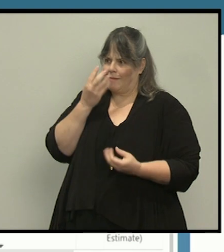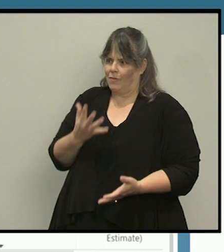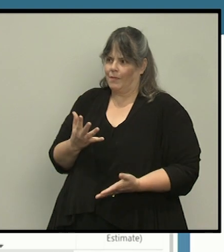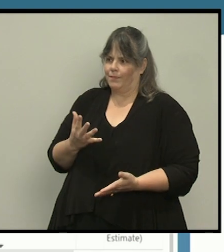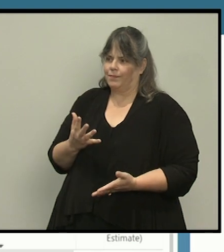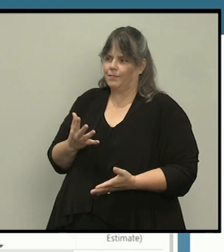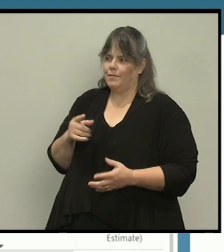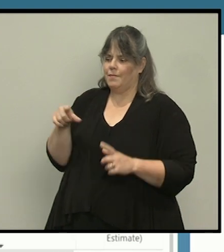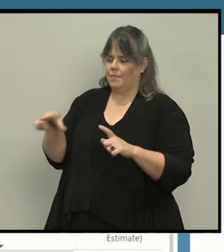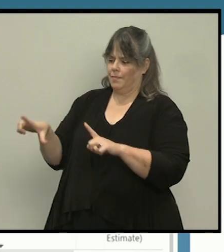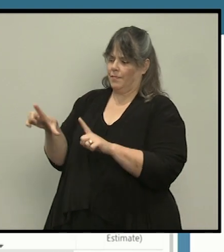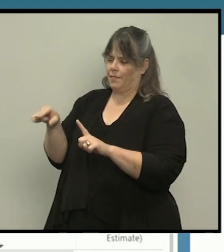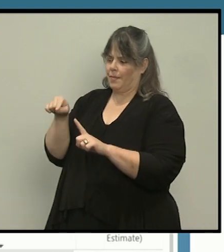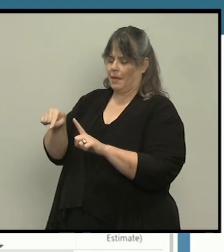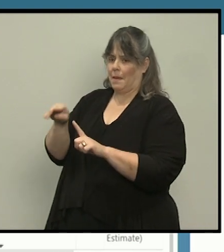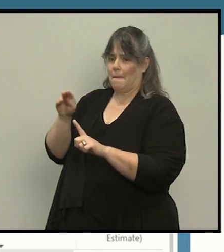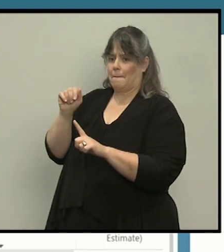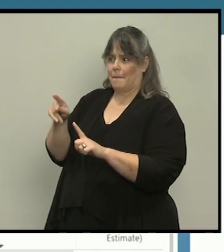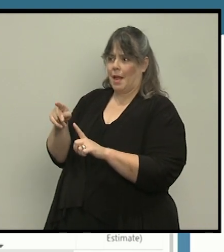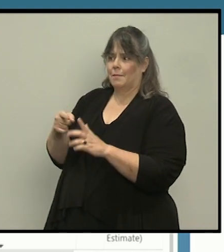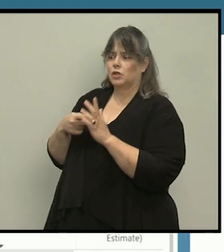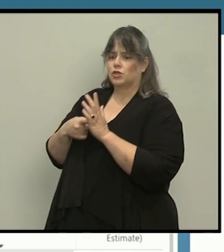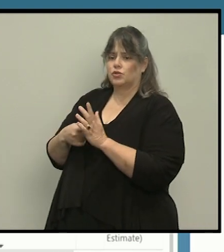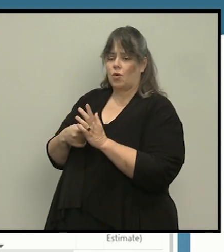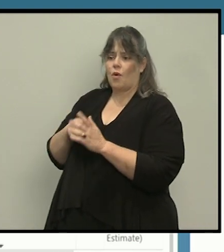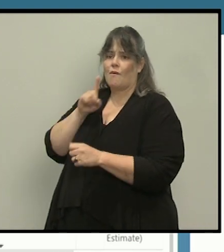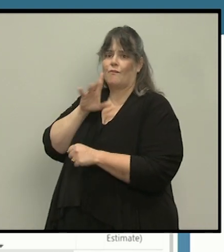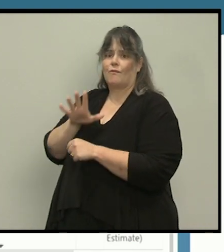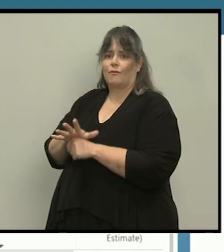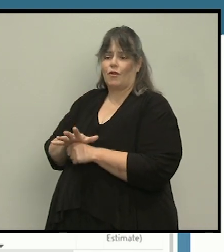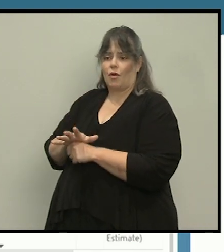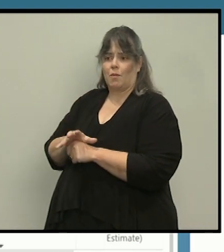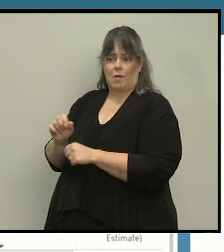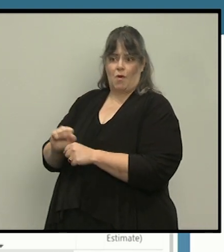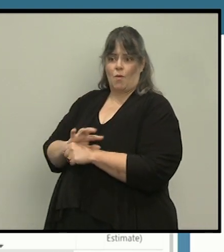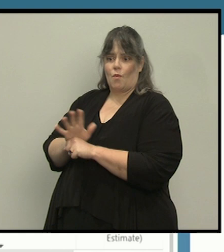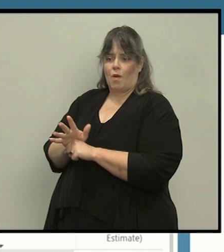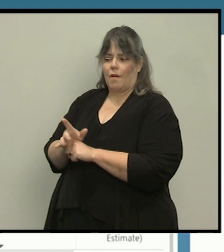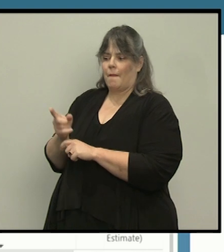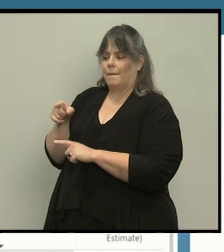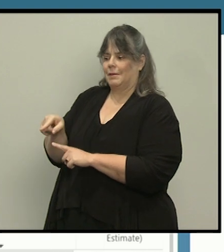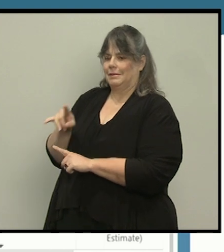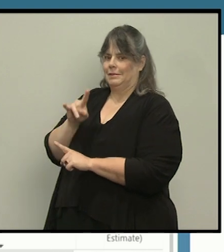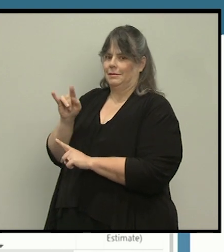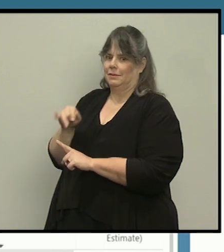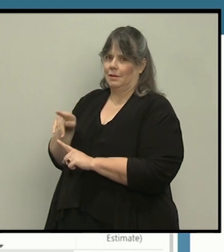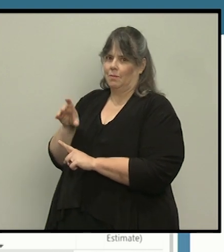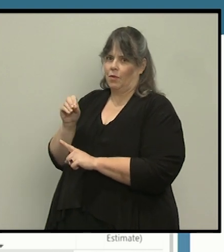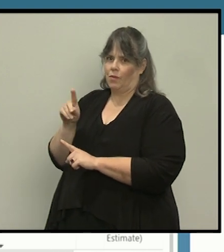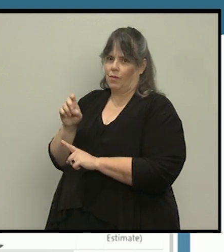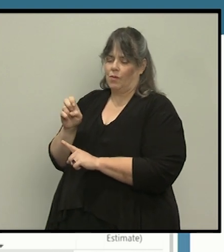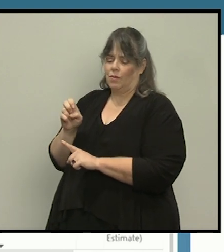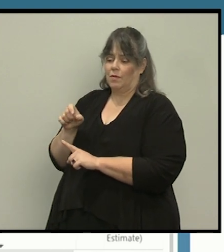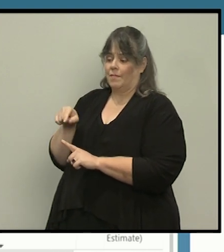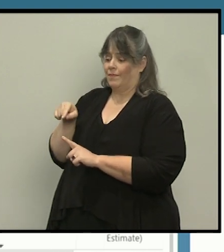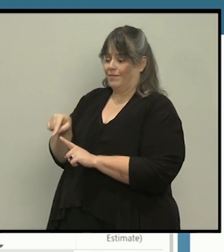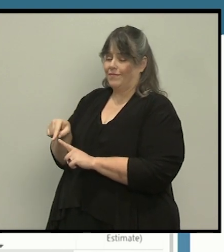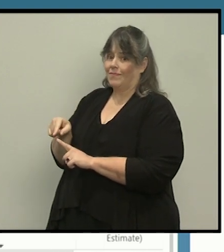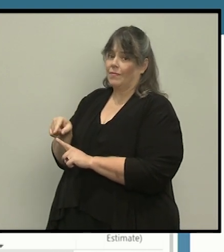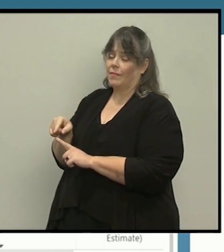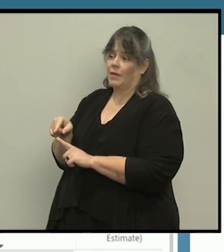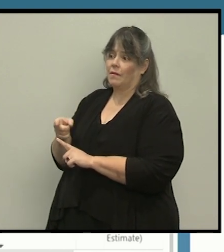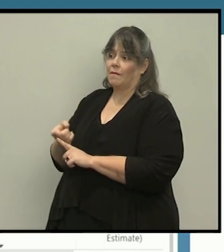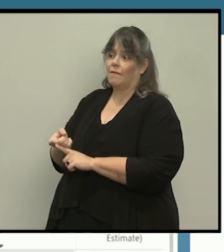shows confirmed cases of coronavirus in San Francisco by zip code. It is based, and this is